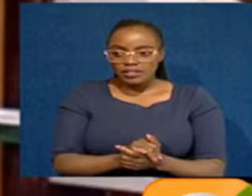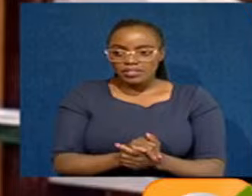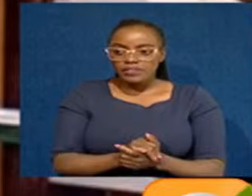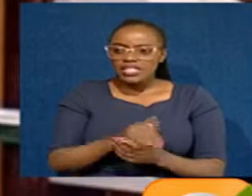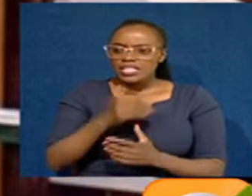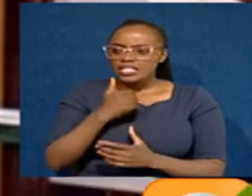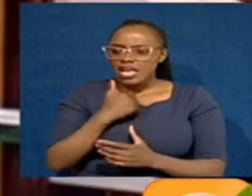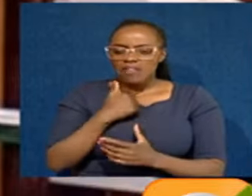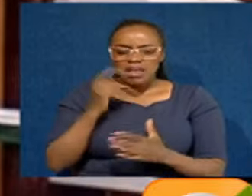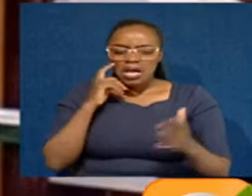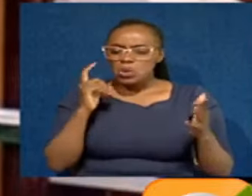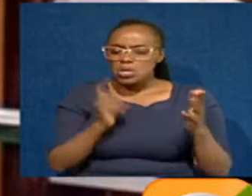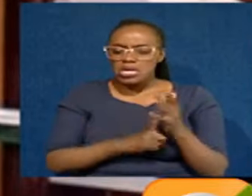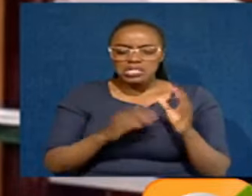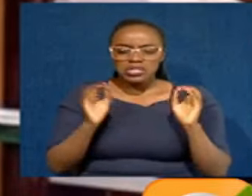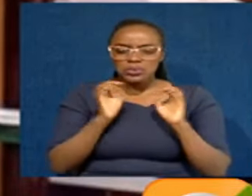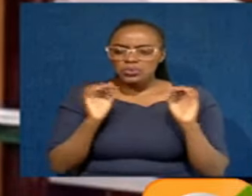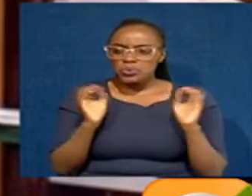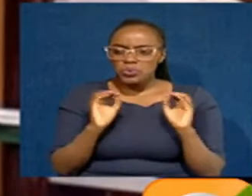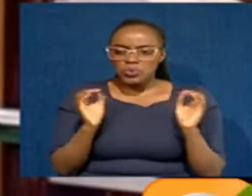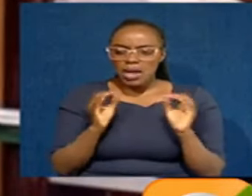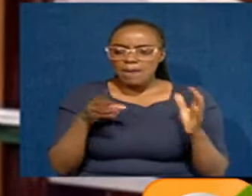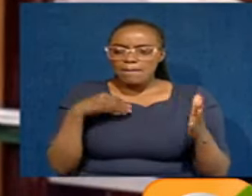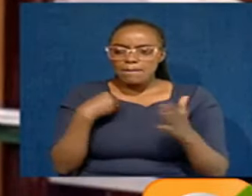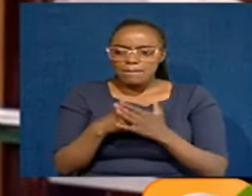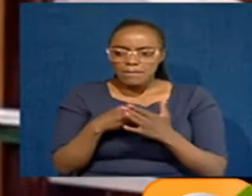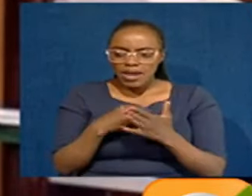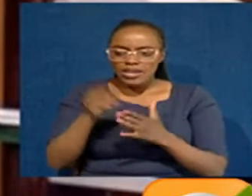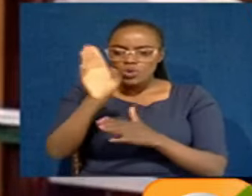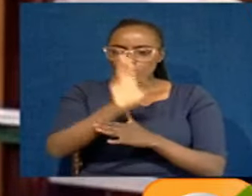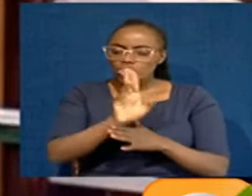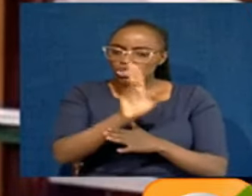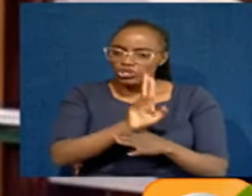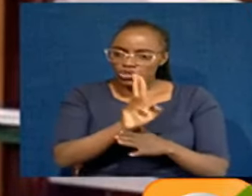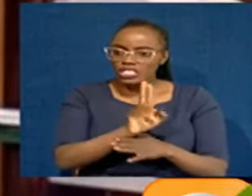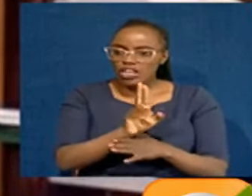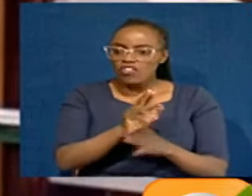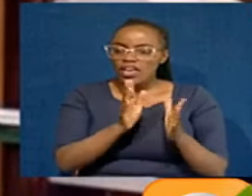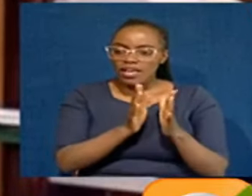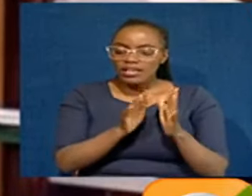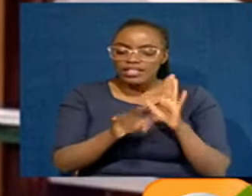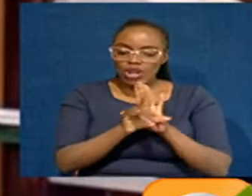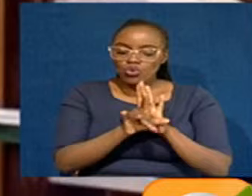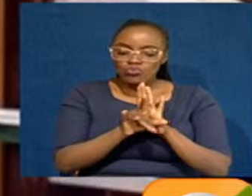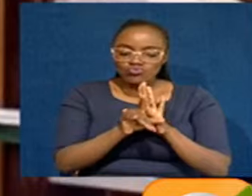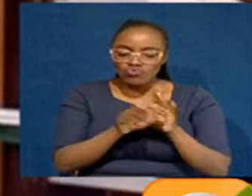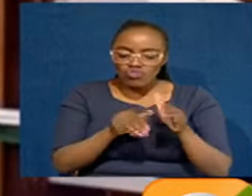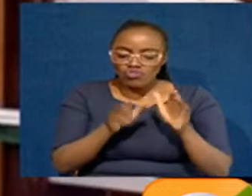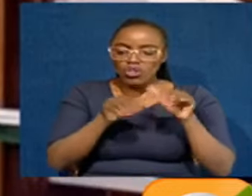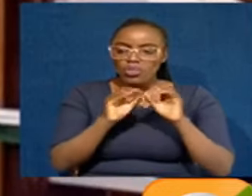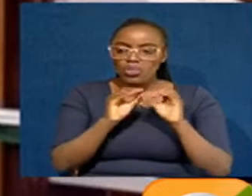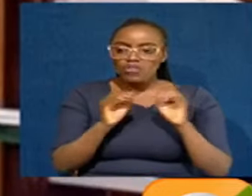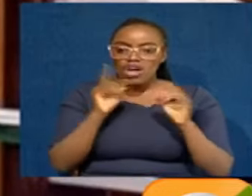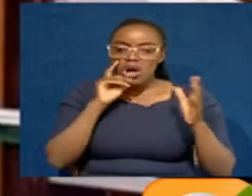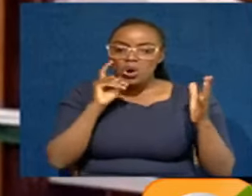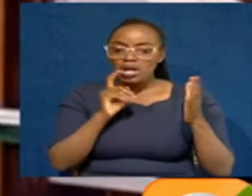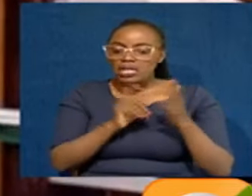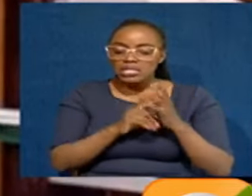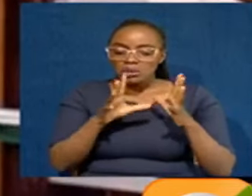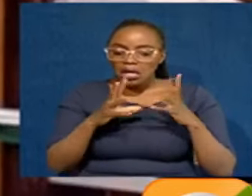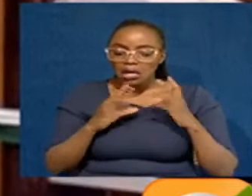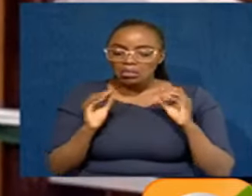takes no cognizance that money was spent unlawfully. She takes no cognizance of